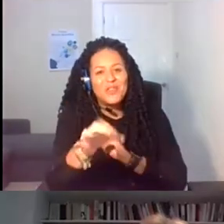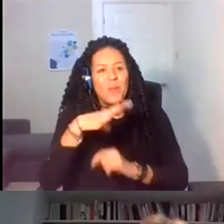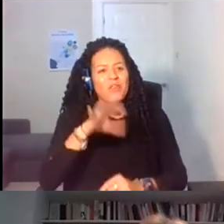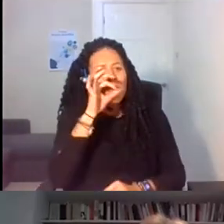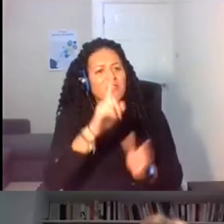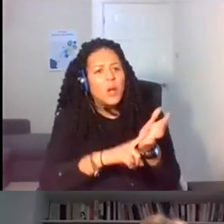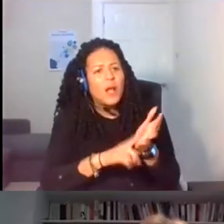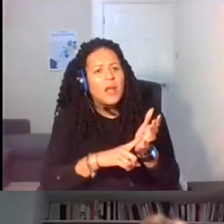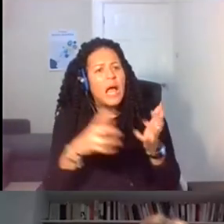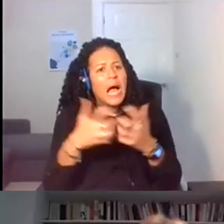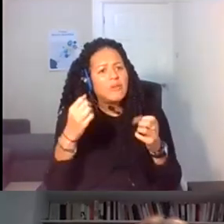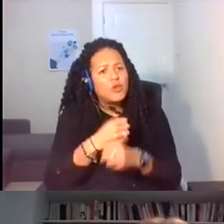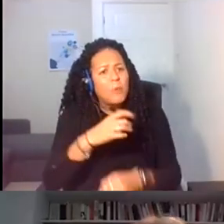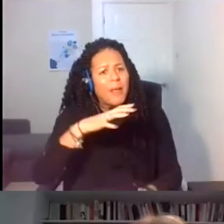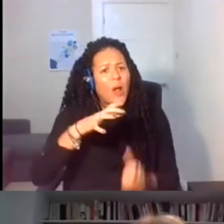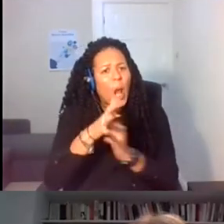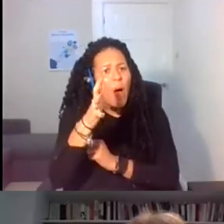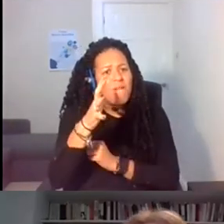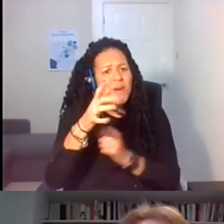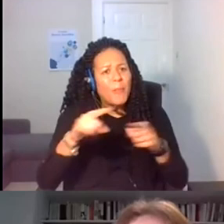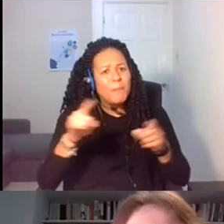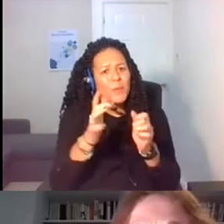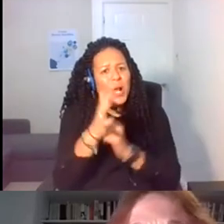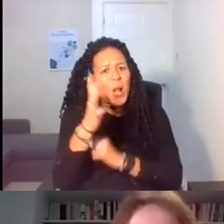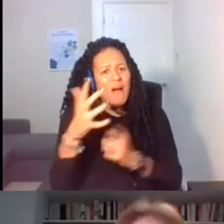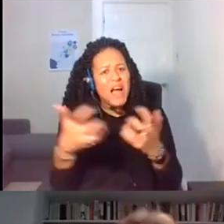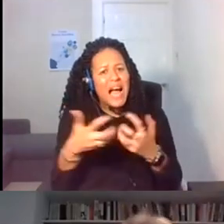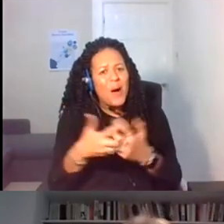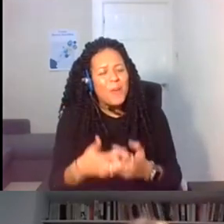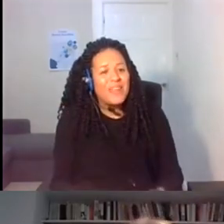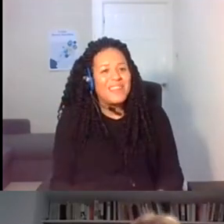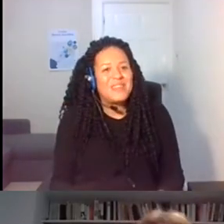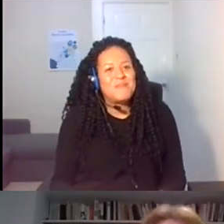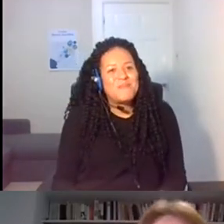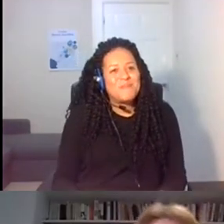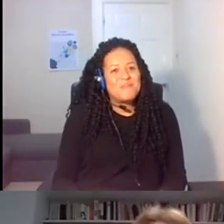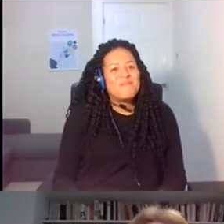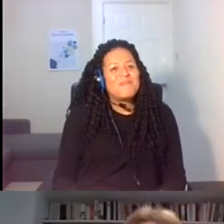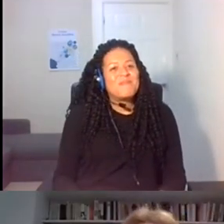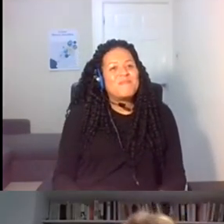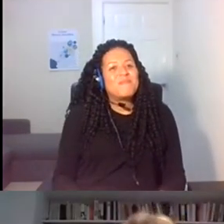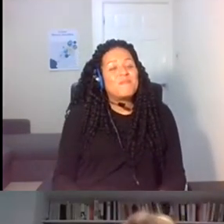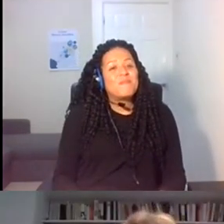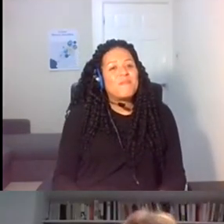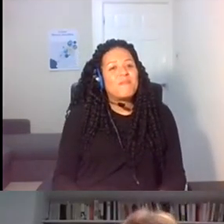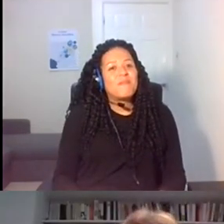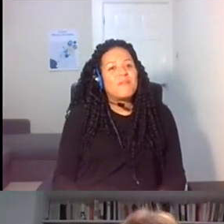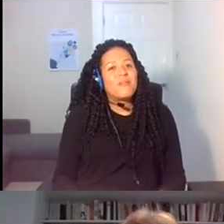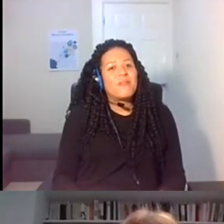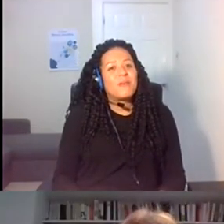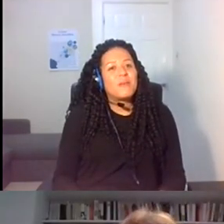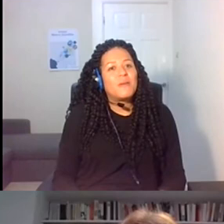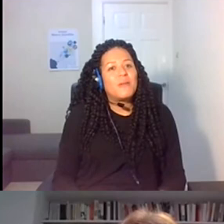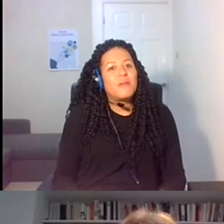you make the musical glove? Right. So the musical glove, I'll hold it up here. It might set it off. Here